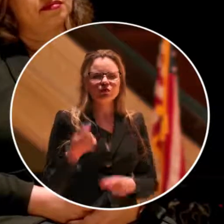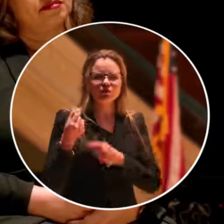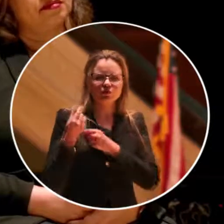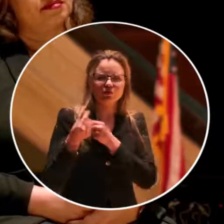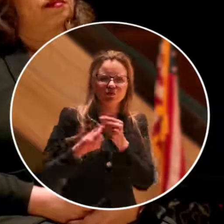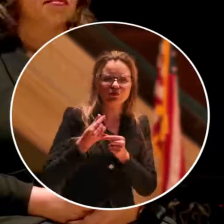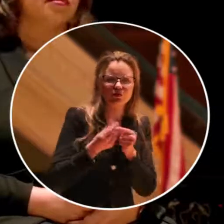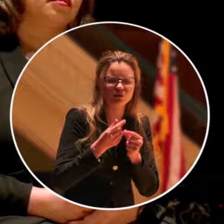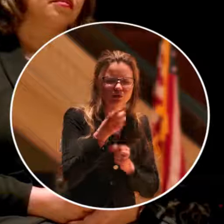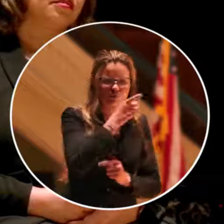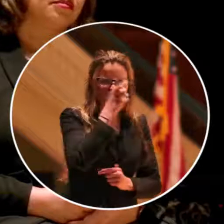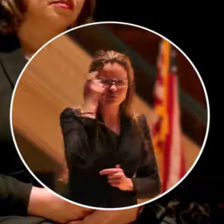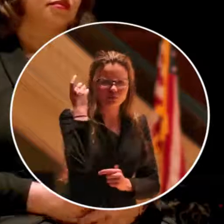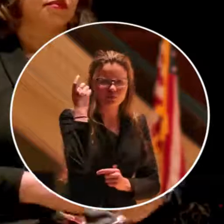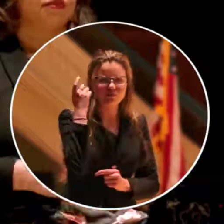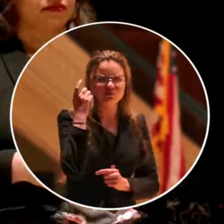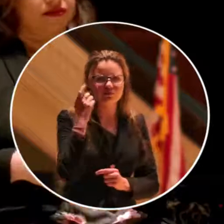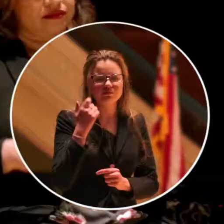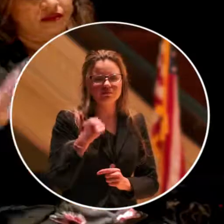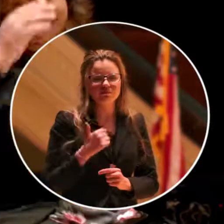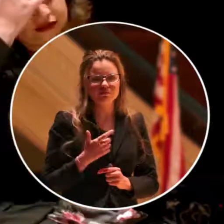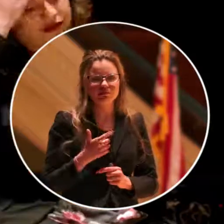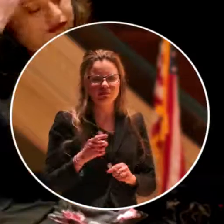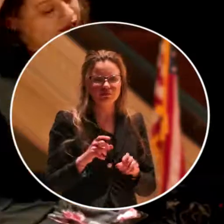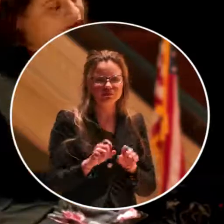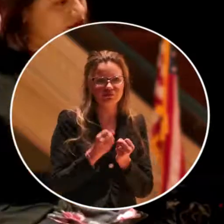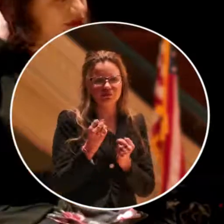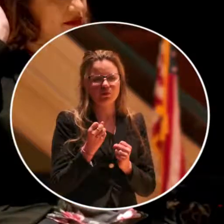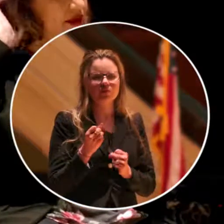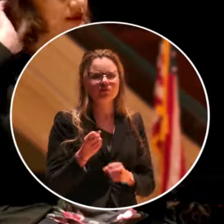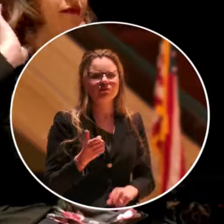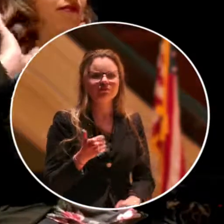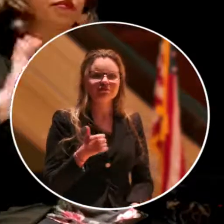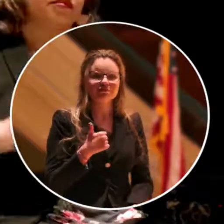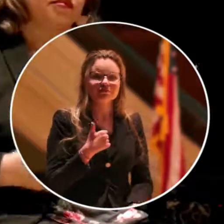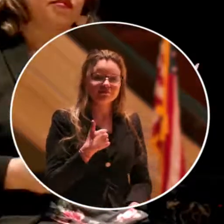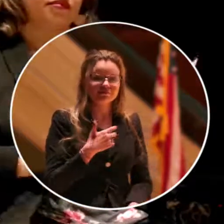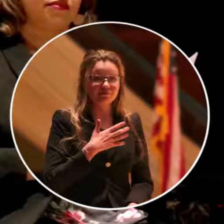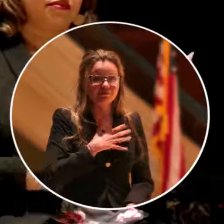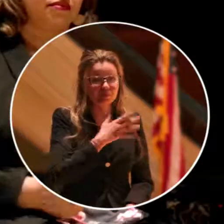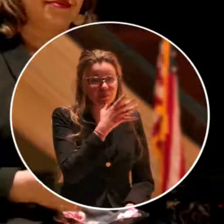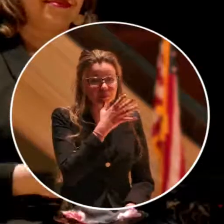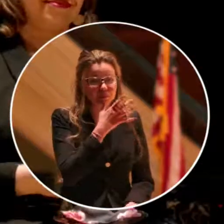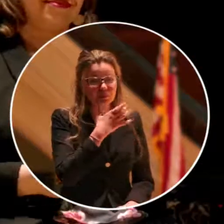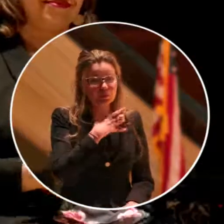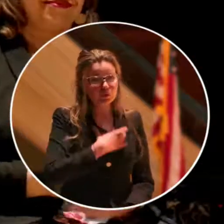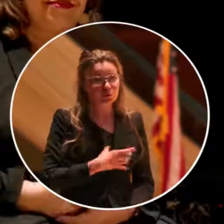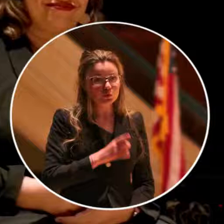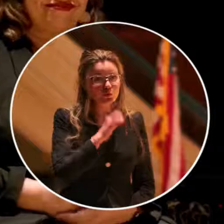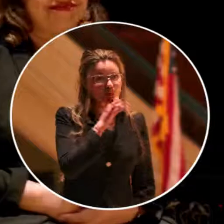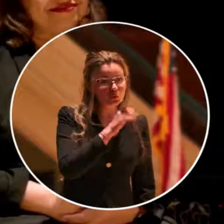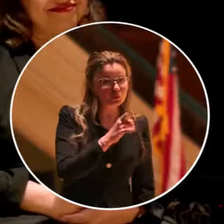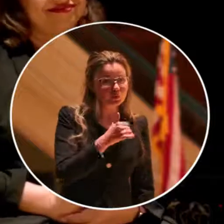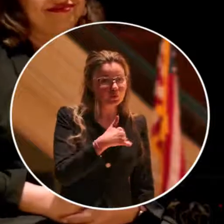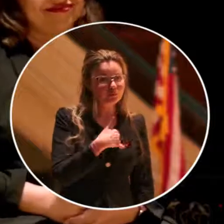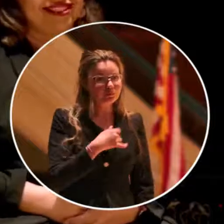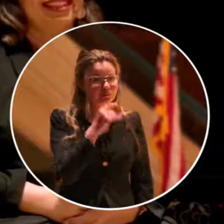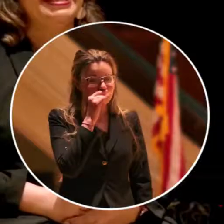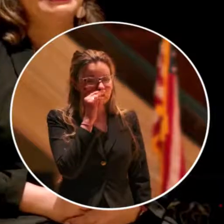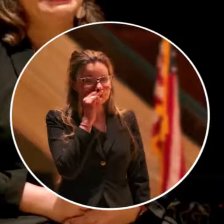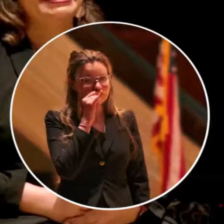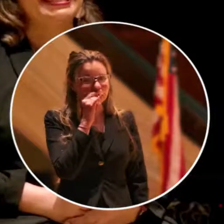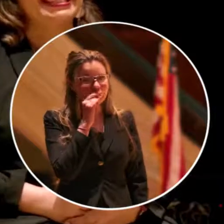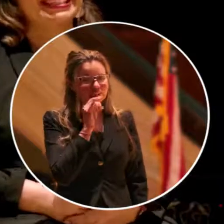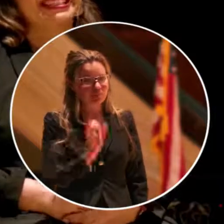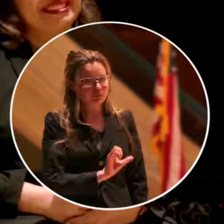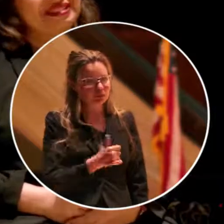My mom's wish came true that I ended up having a kiddo that was similar to me. She